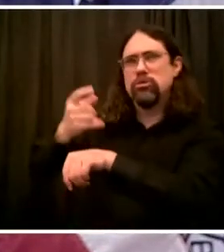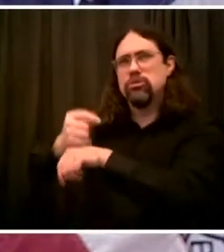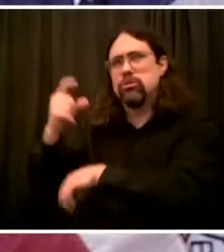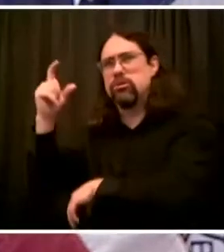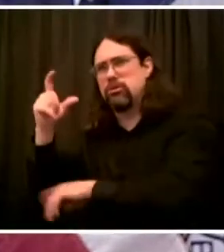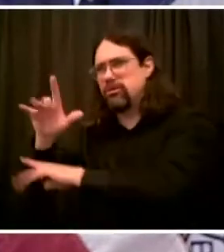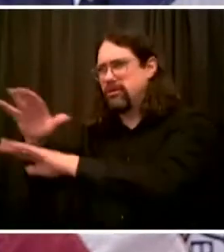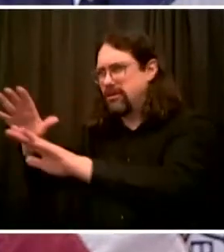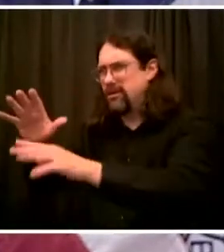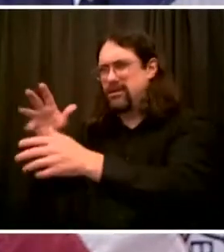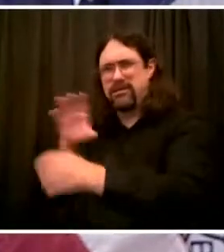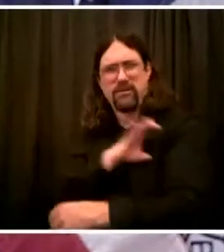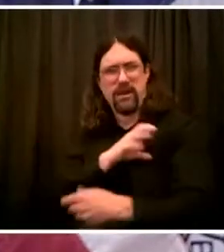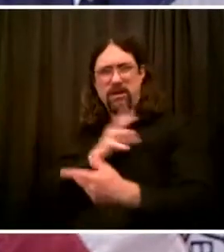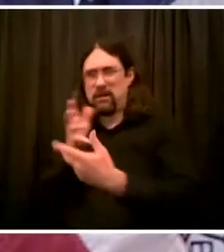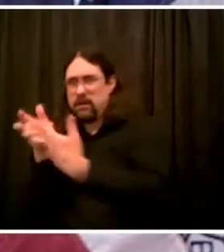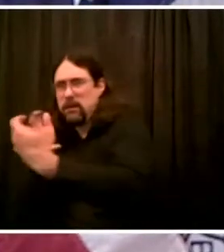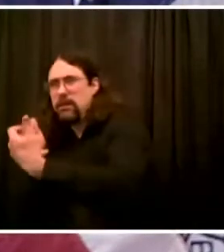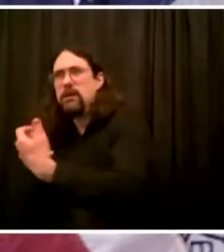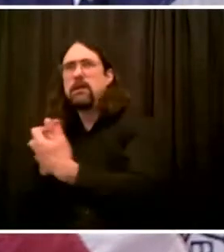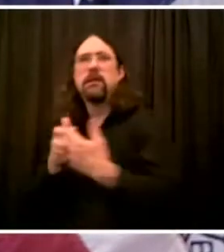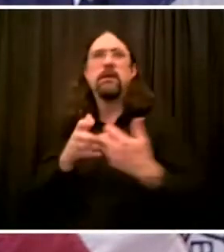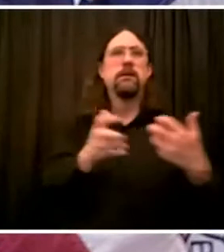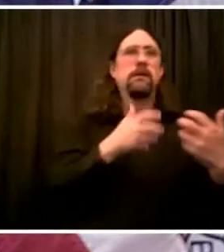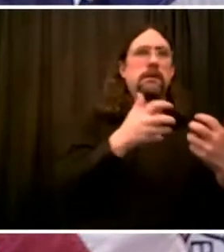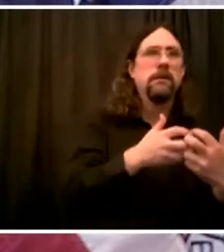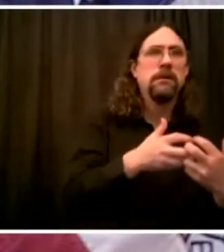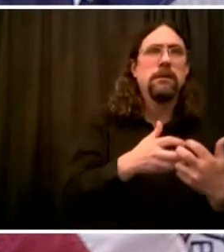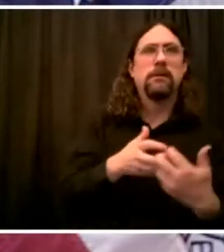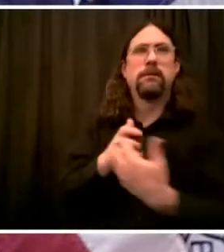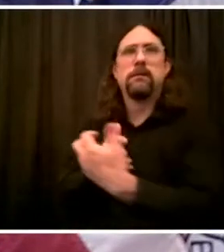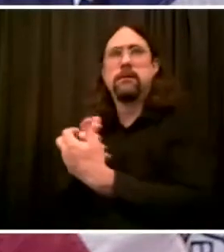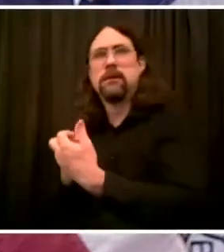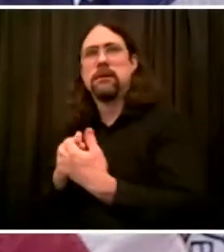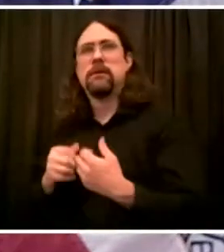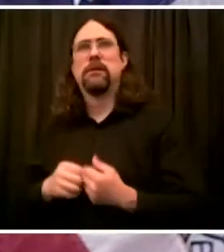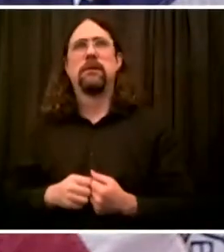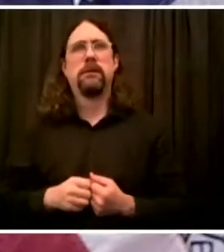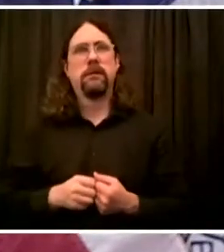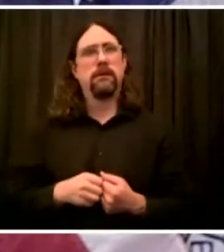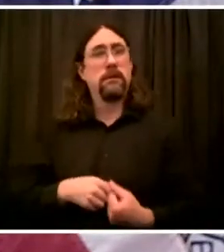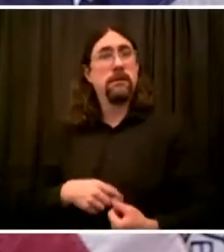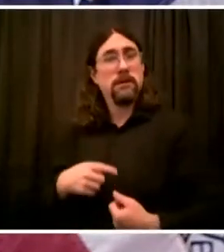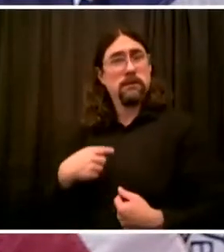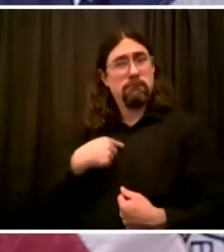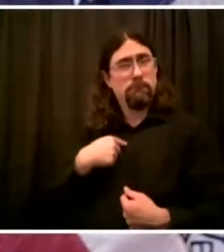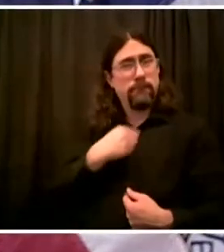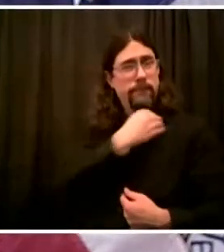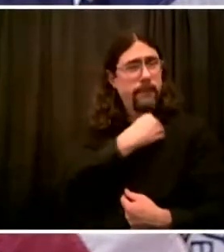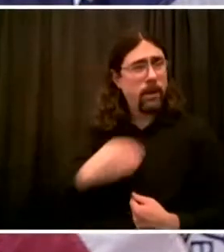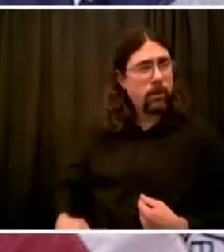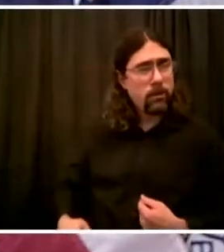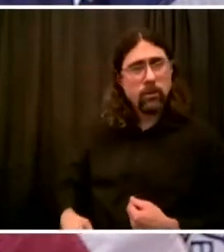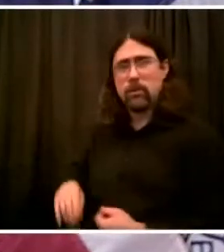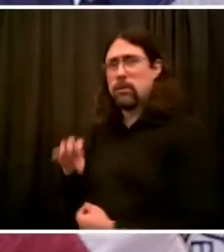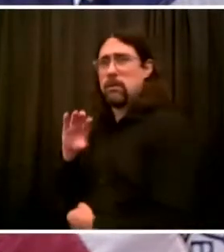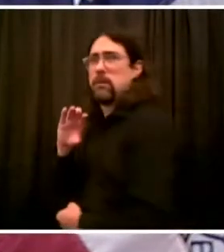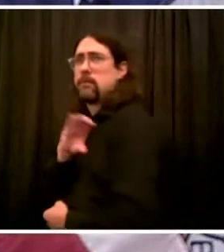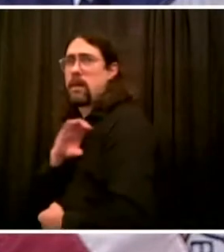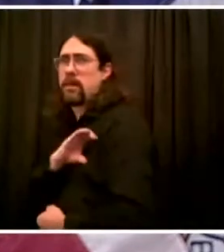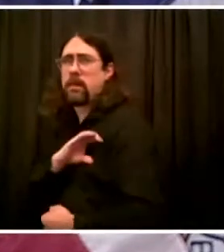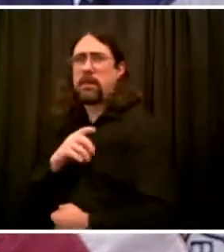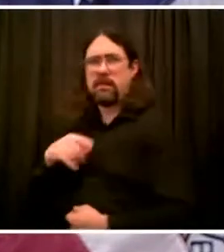how to strike that balance. We have to figure out a plan and a protocol that works. What we've been doing up to now is trying to address situations